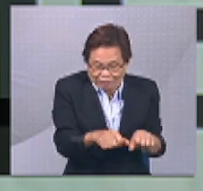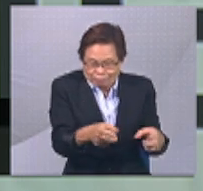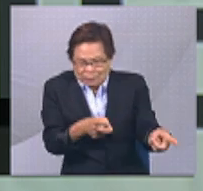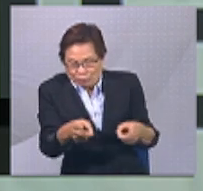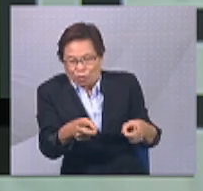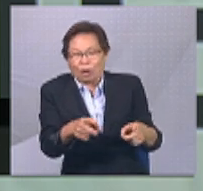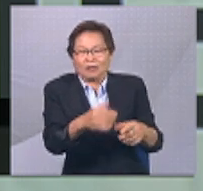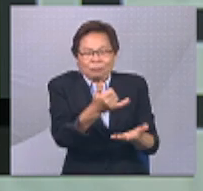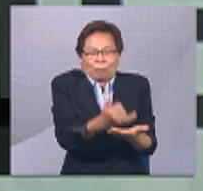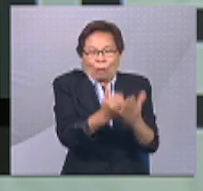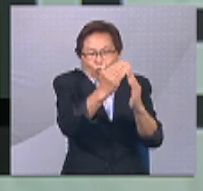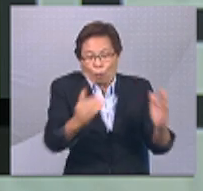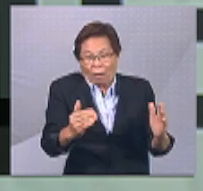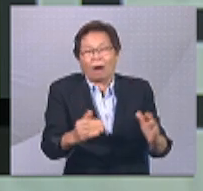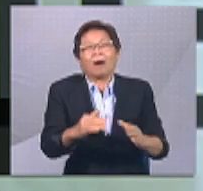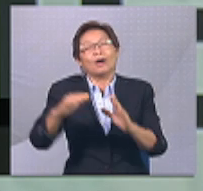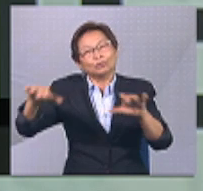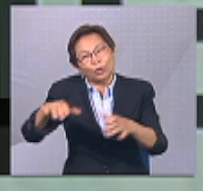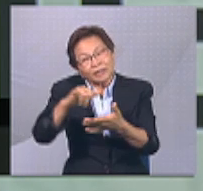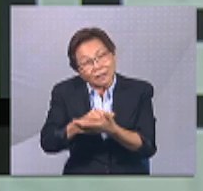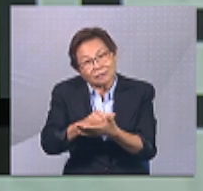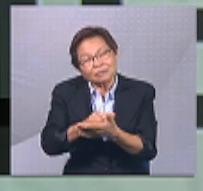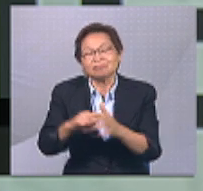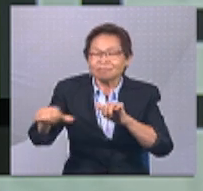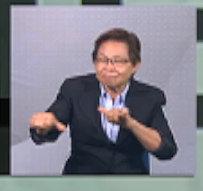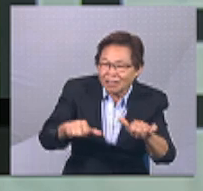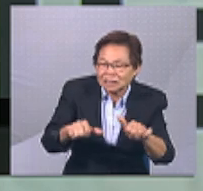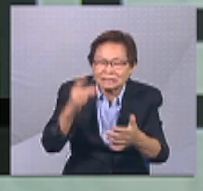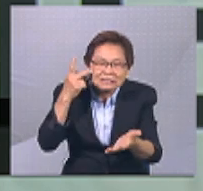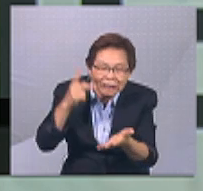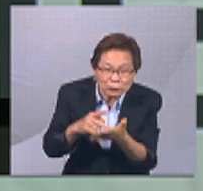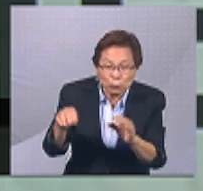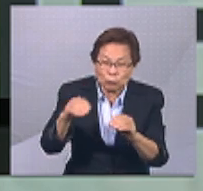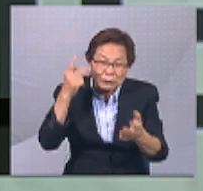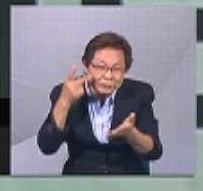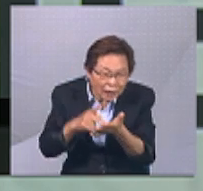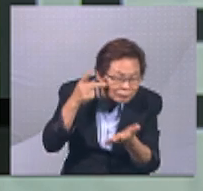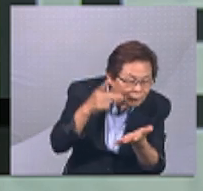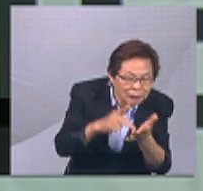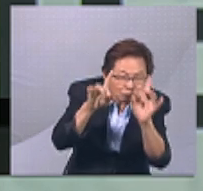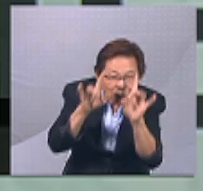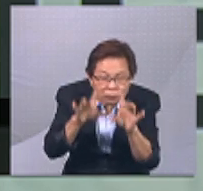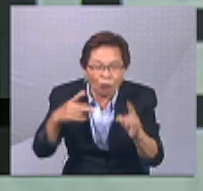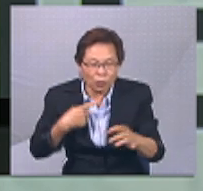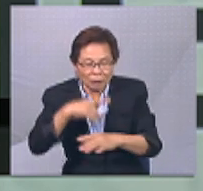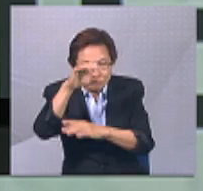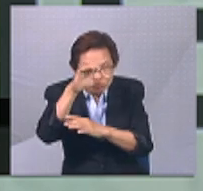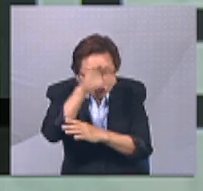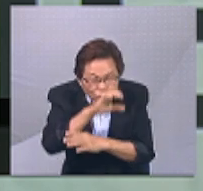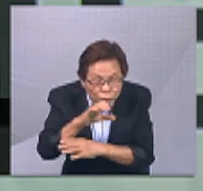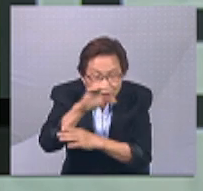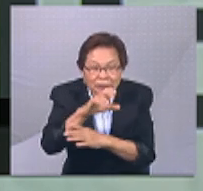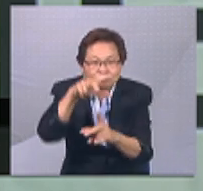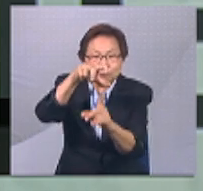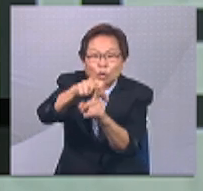doing so, we can actually detect with the action case detection, then we can trace and track